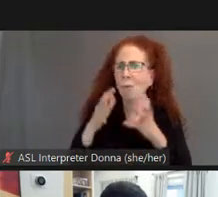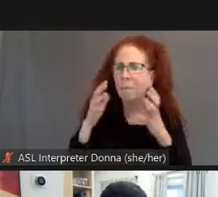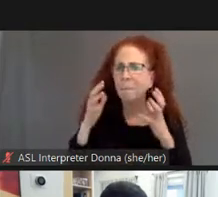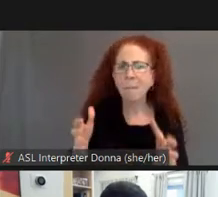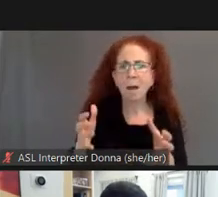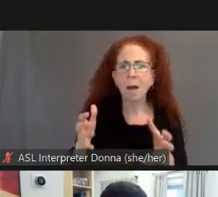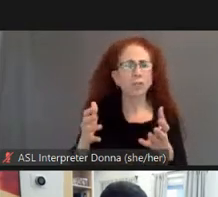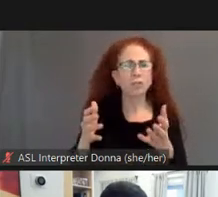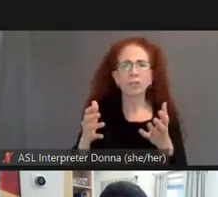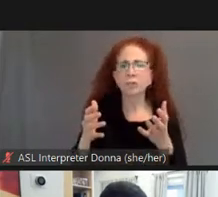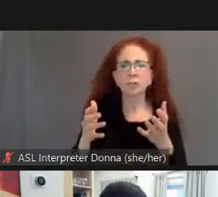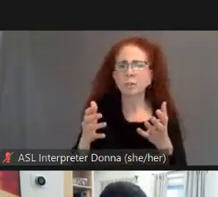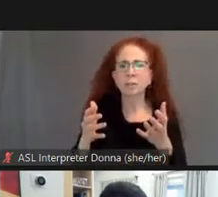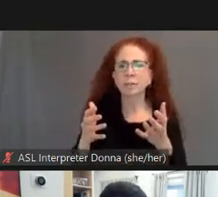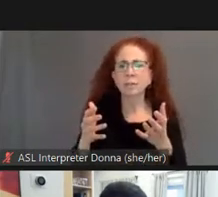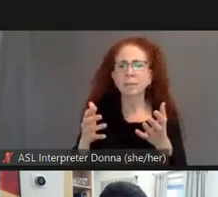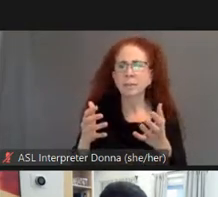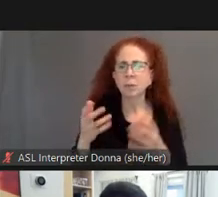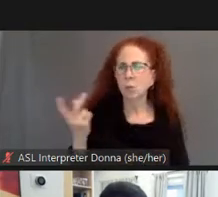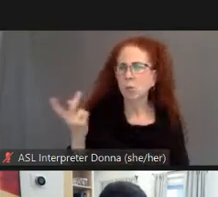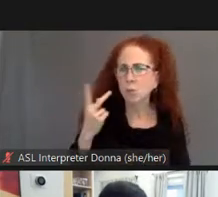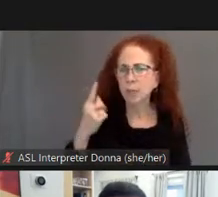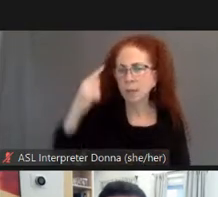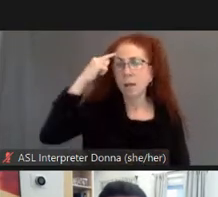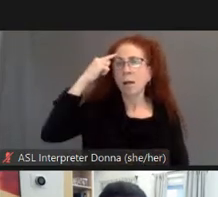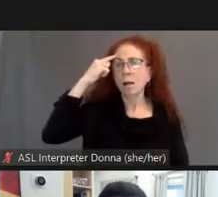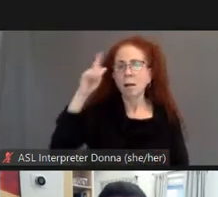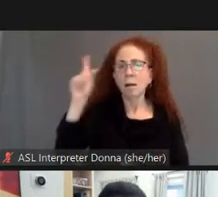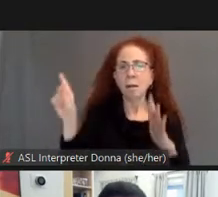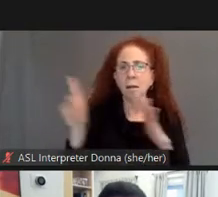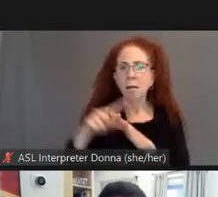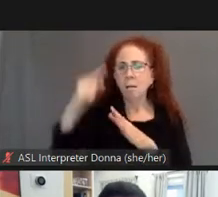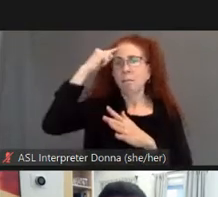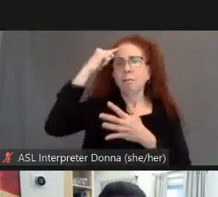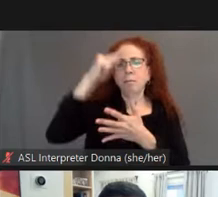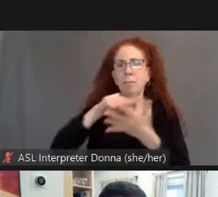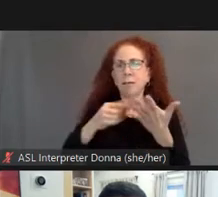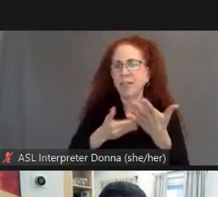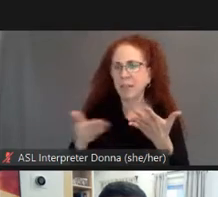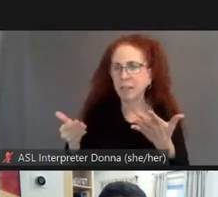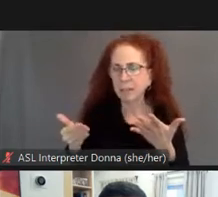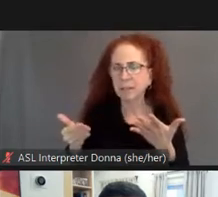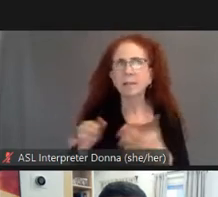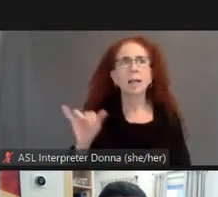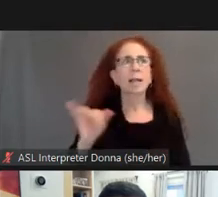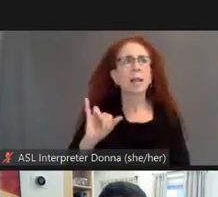that we think about in terms of